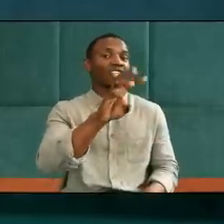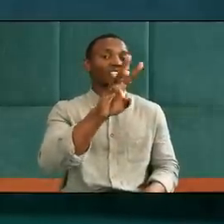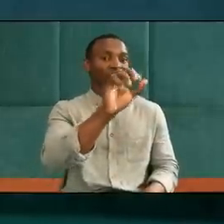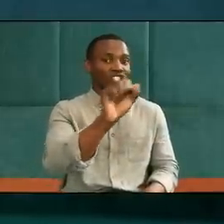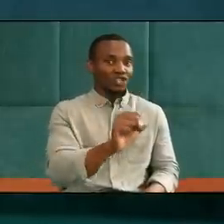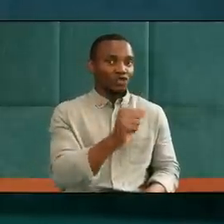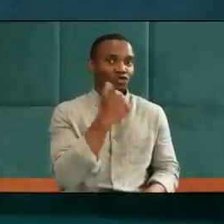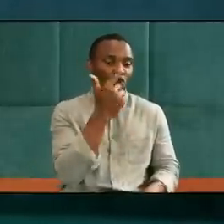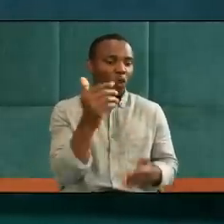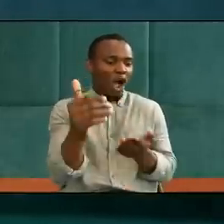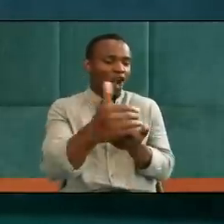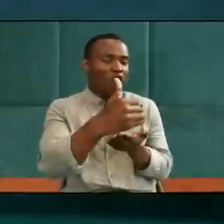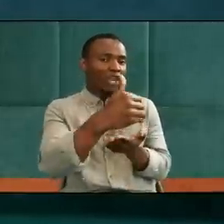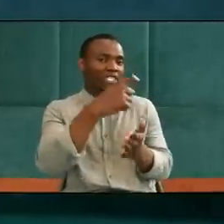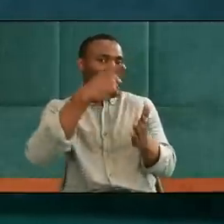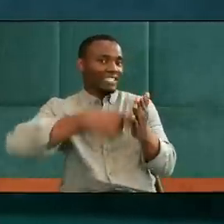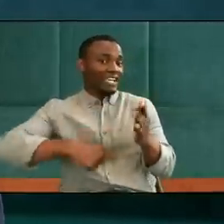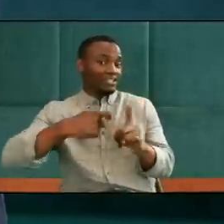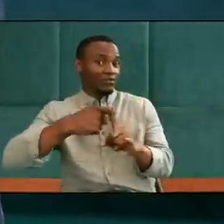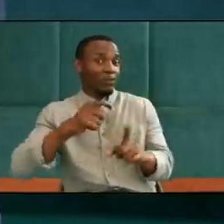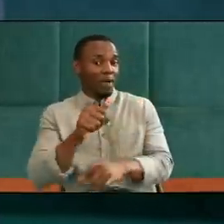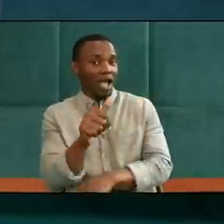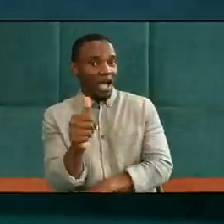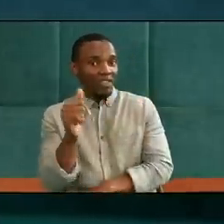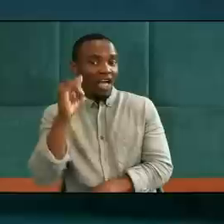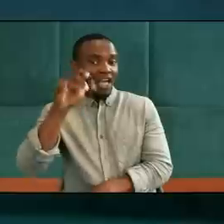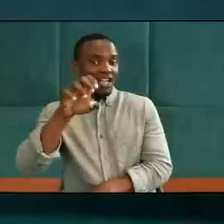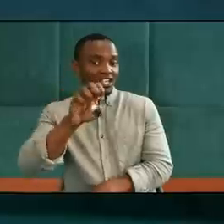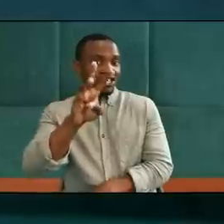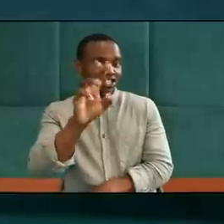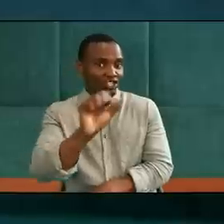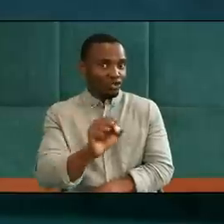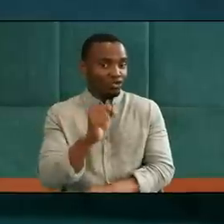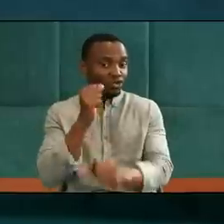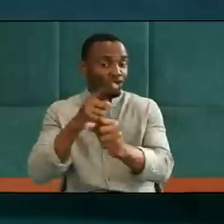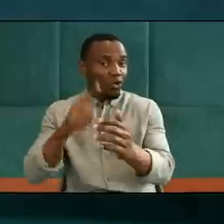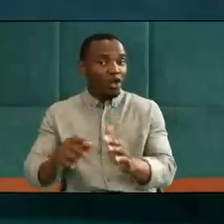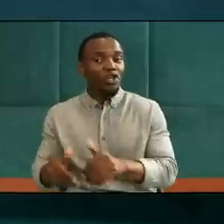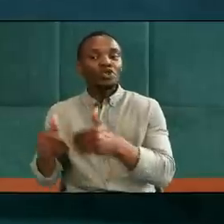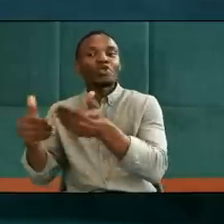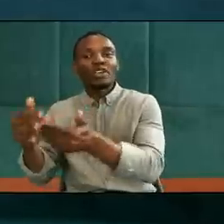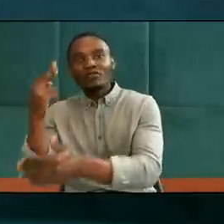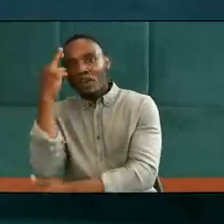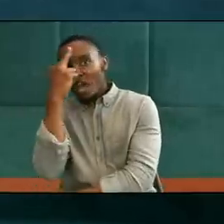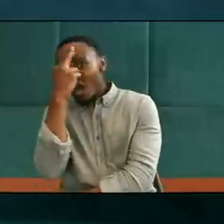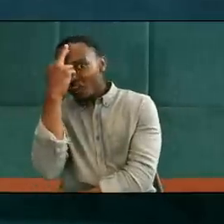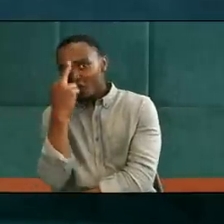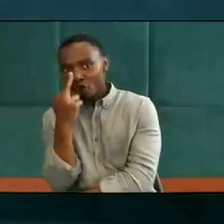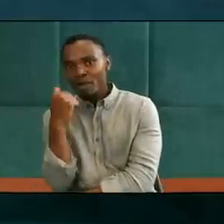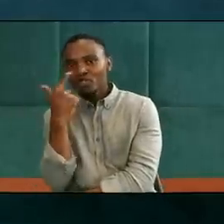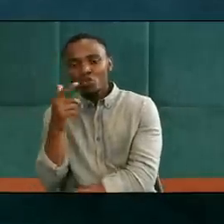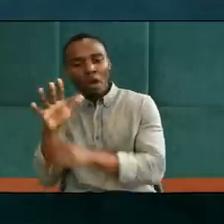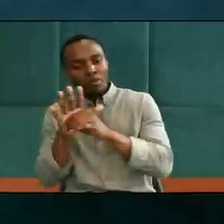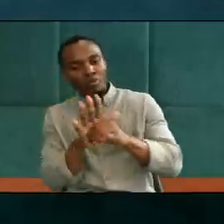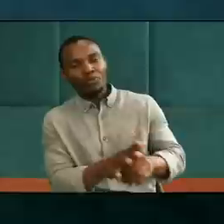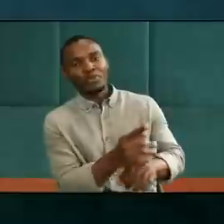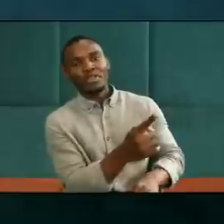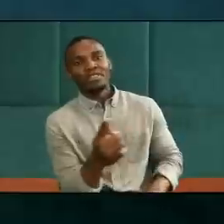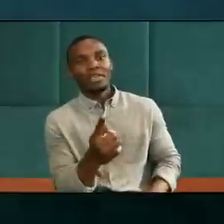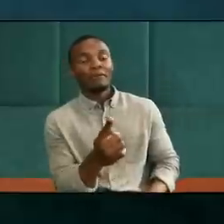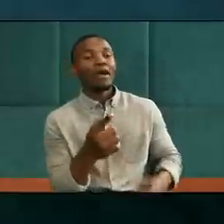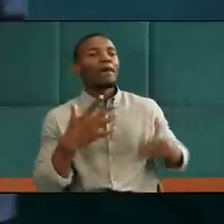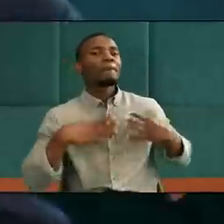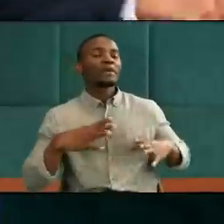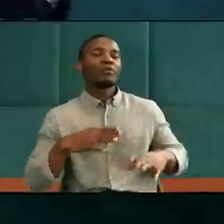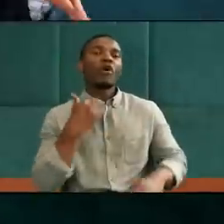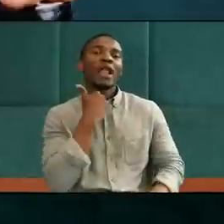tax from their fellow Jews to pay to the Romans who was oppressing them. Are you with me? Tax collectors were